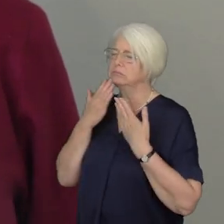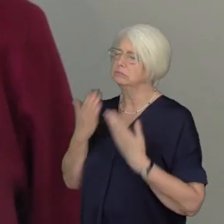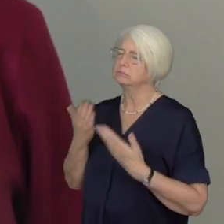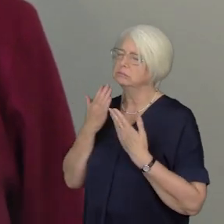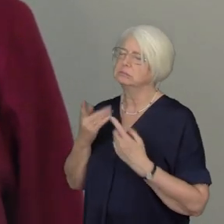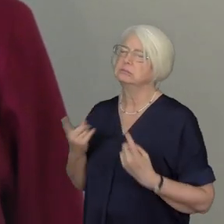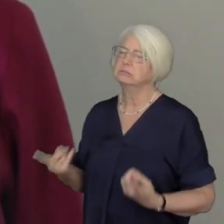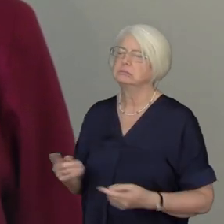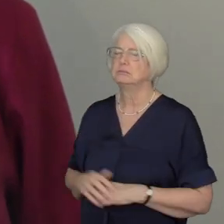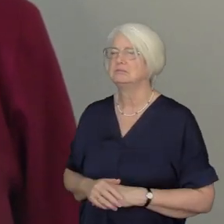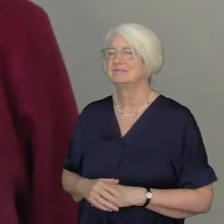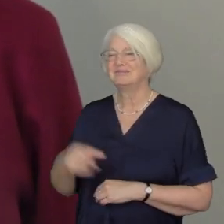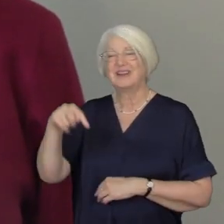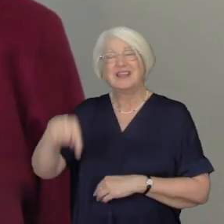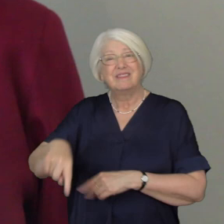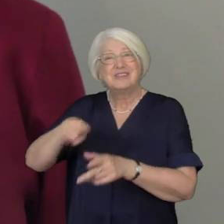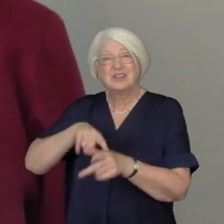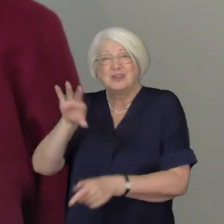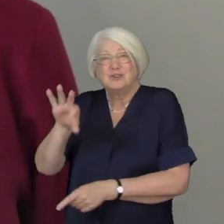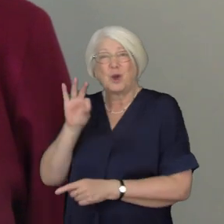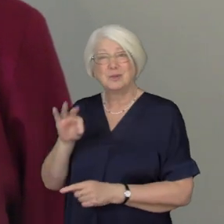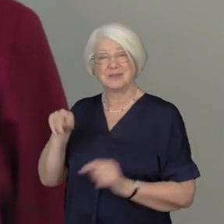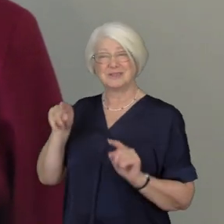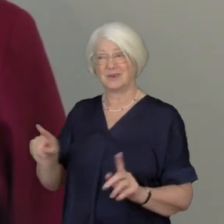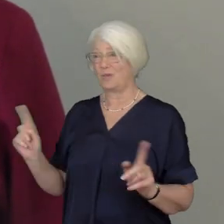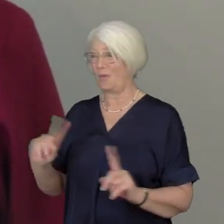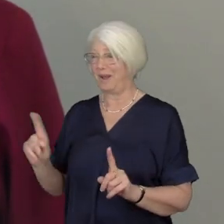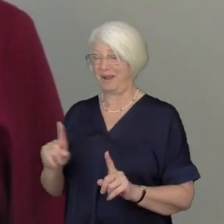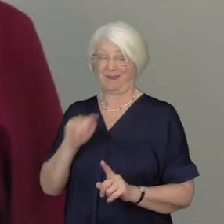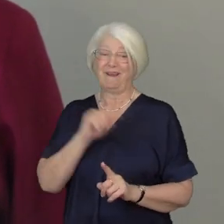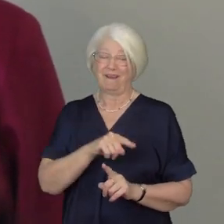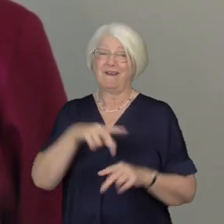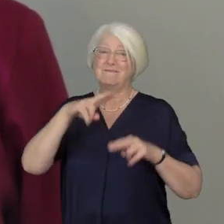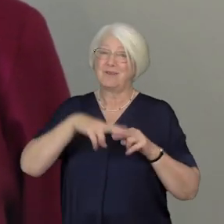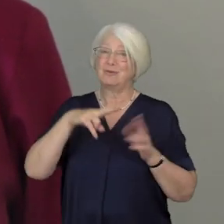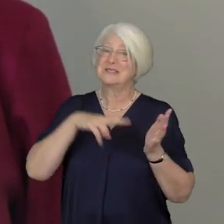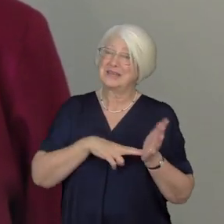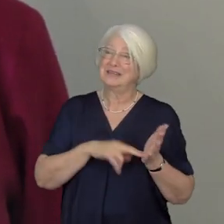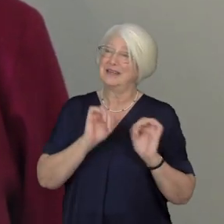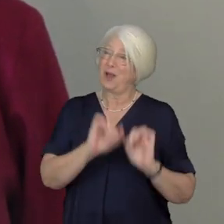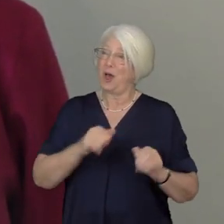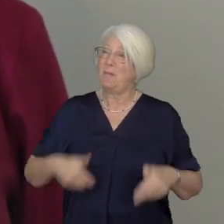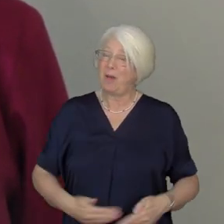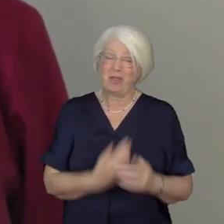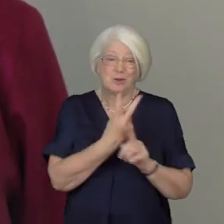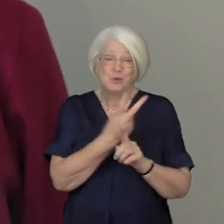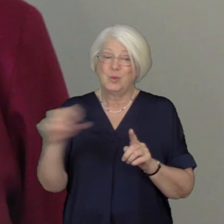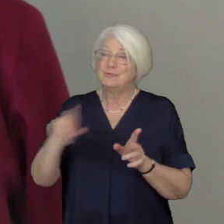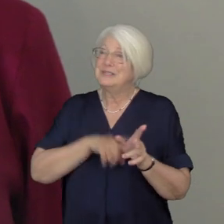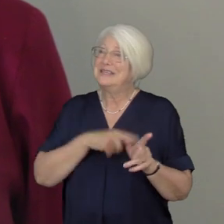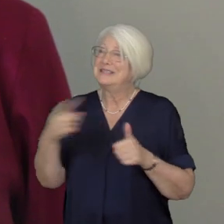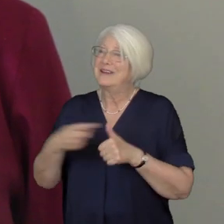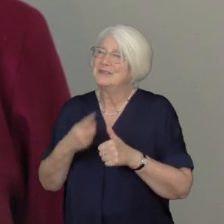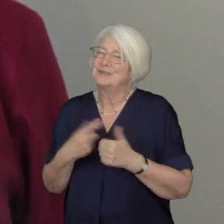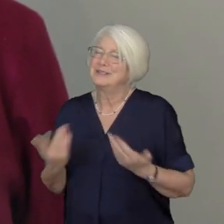This year was chosen because it marks the 200th anniversary of the Florence Nightingale's birth.